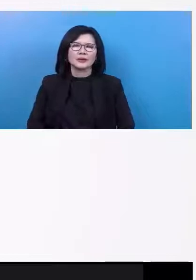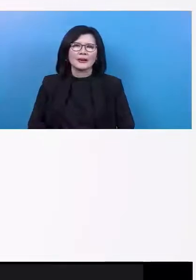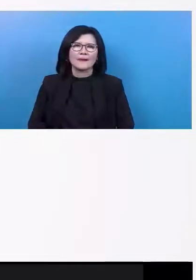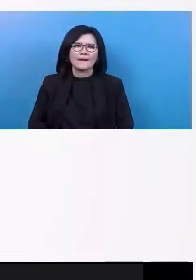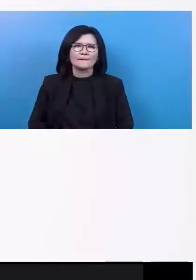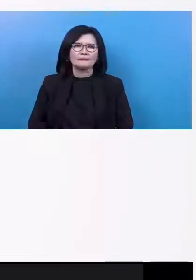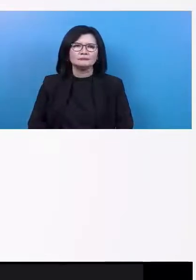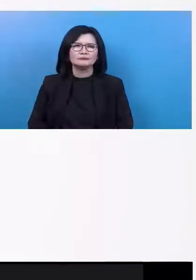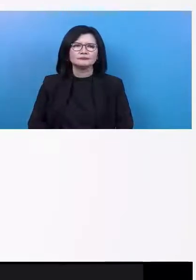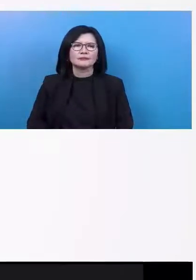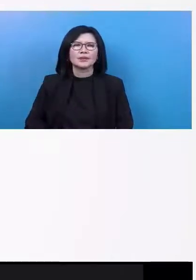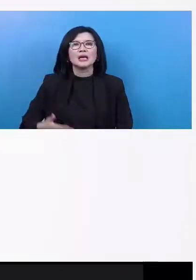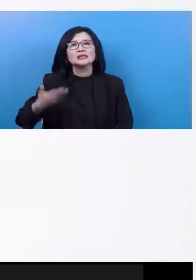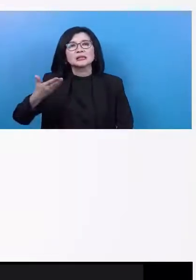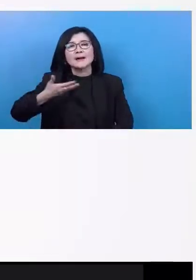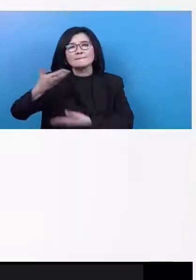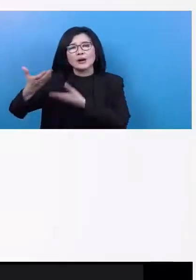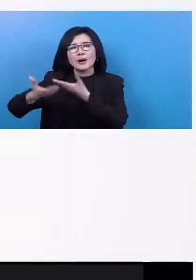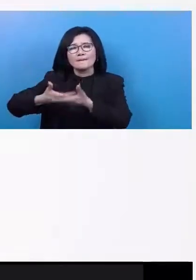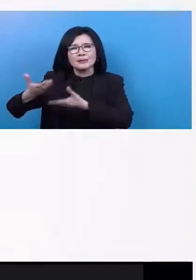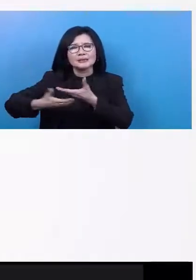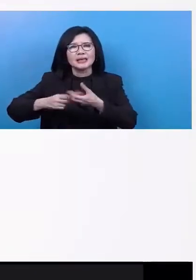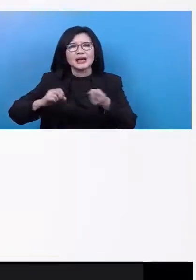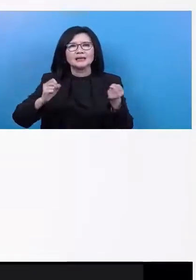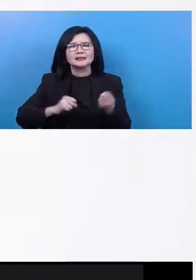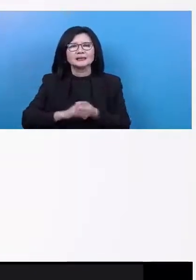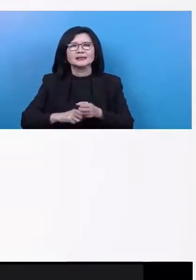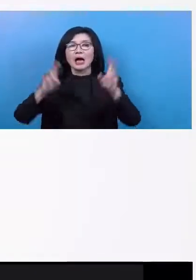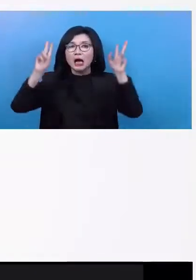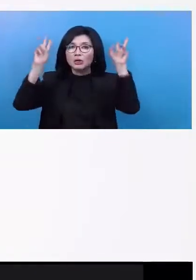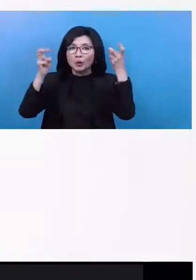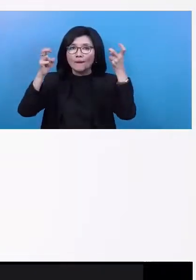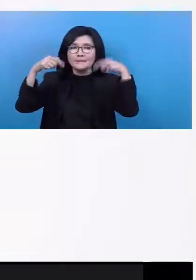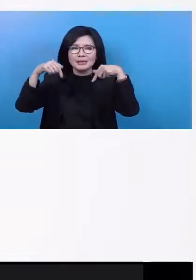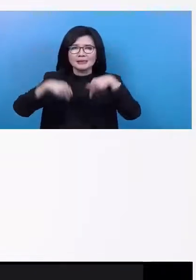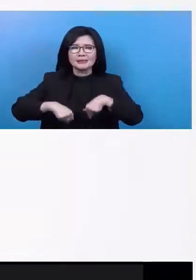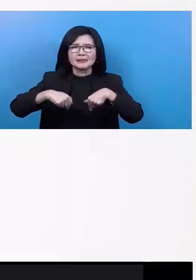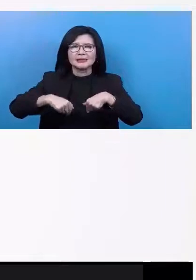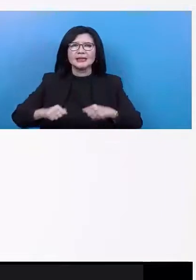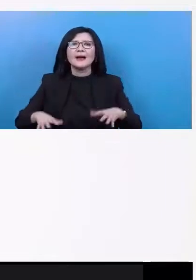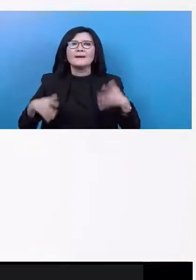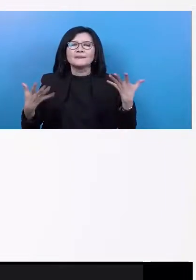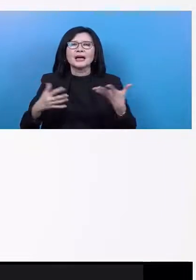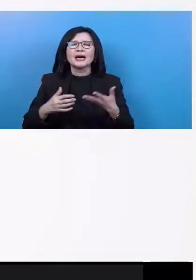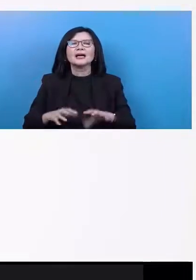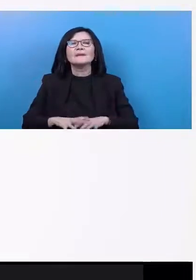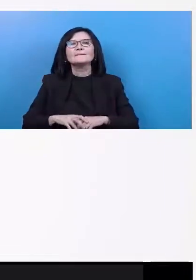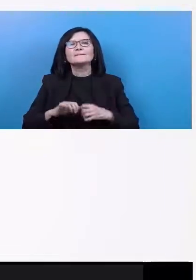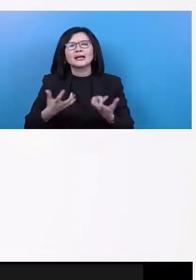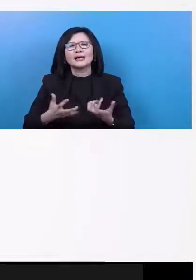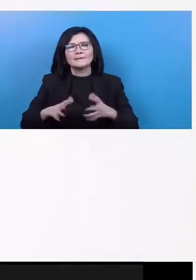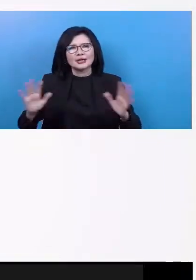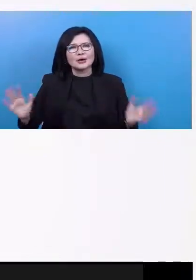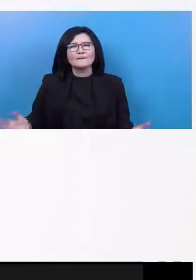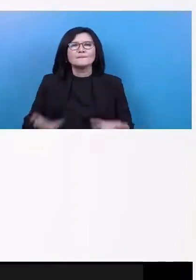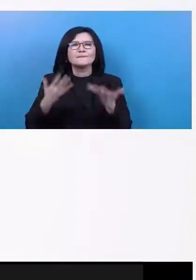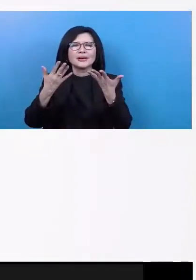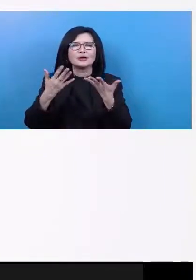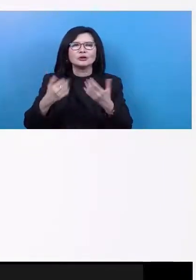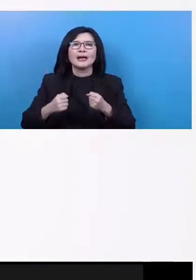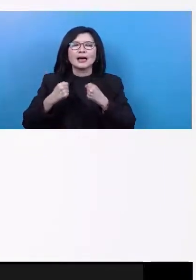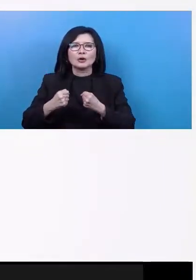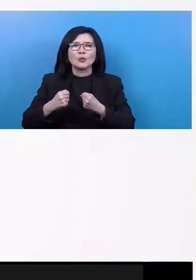of these topics with our distinguished panelists and how can we build more robust policies around the integration of resilience in critical infrastructure